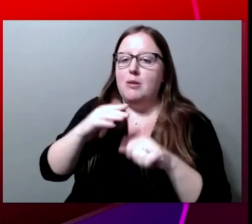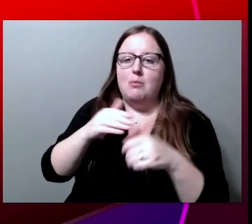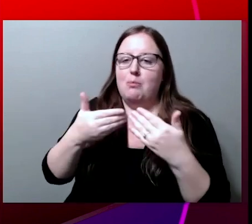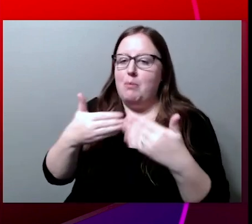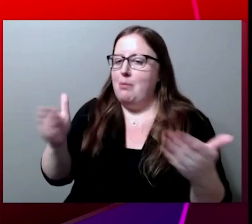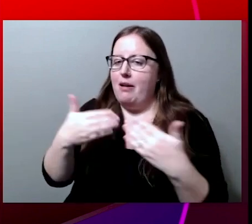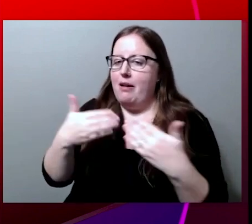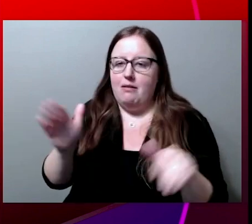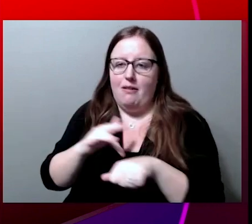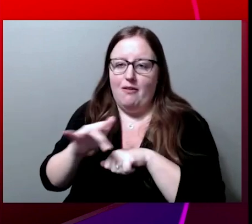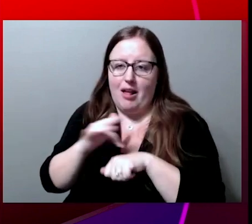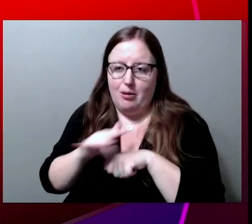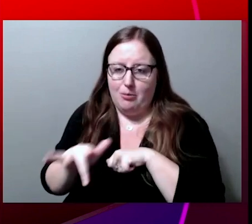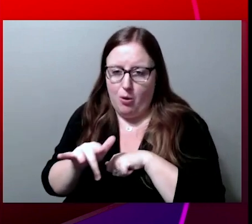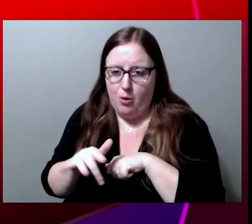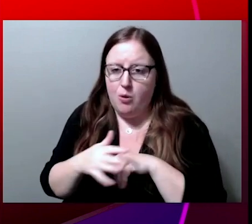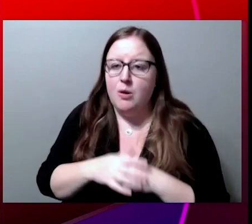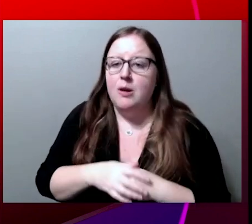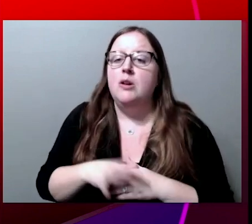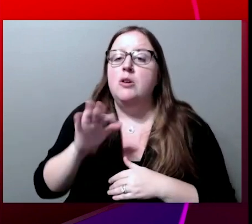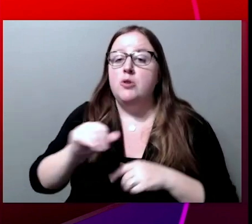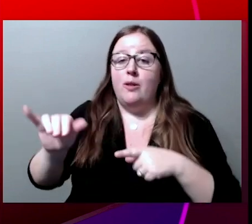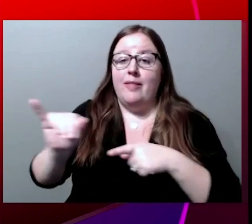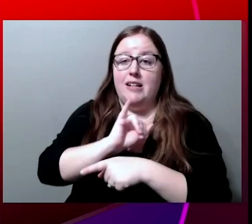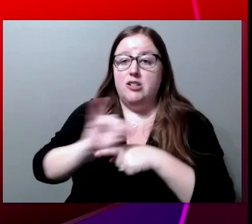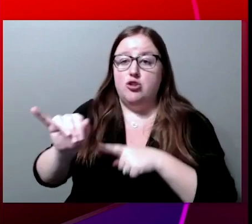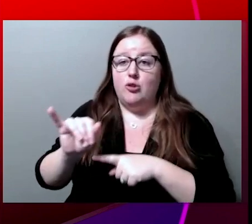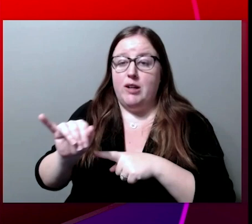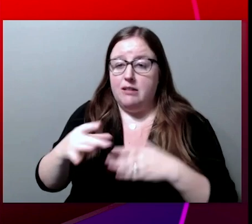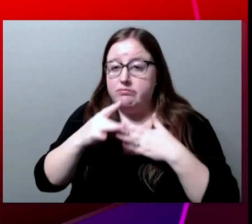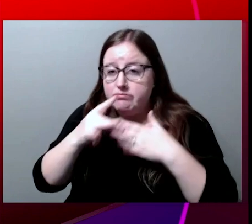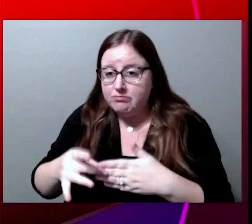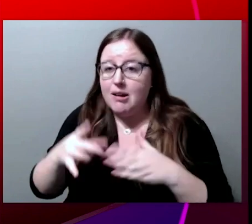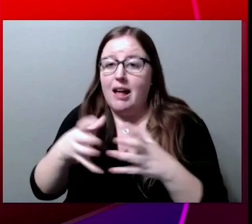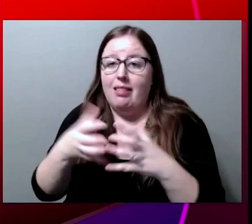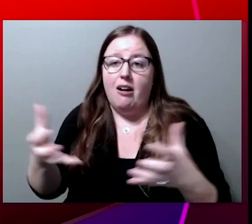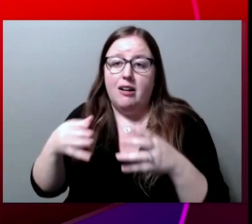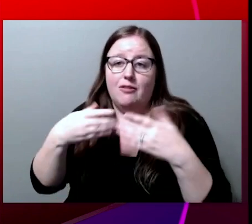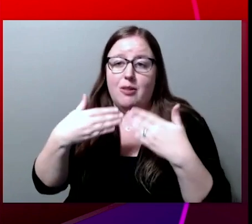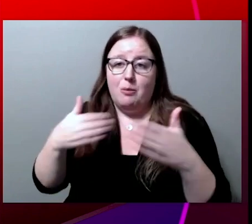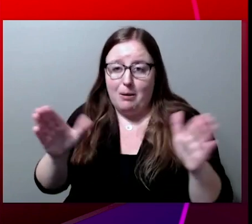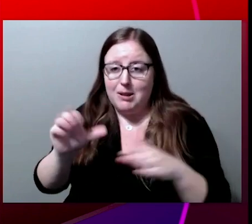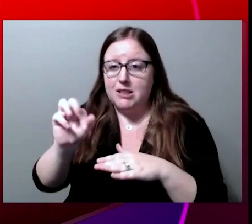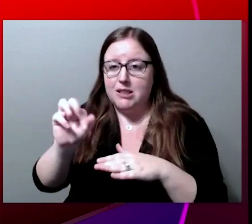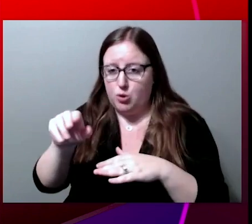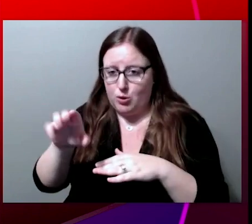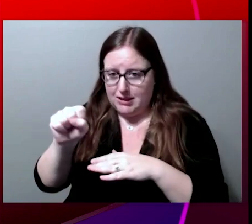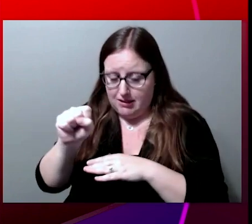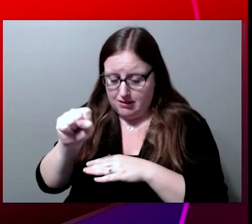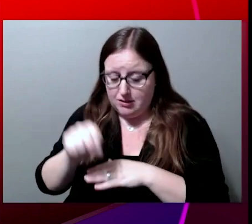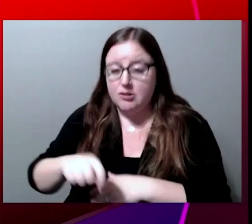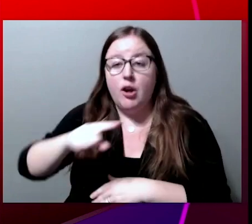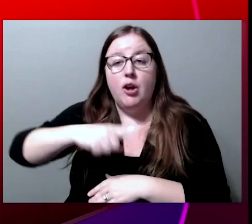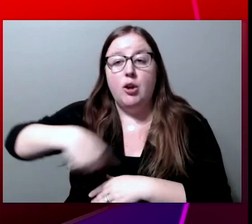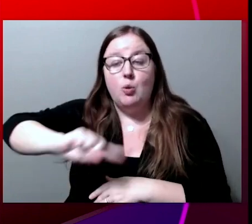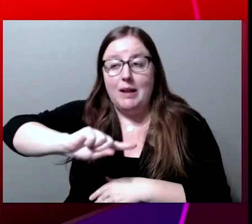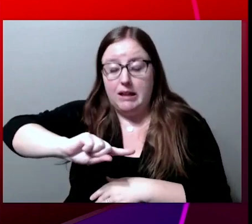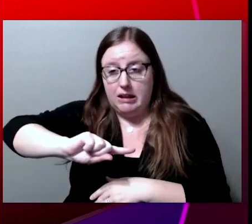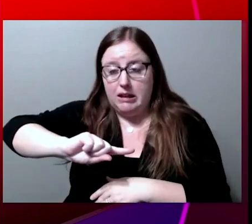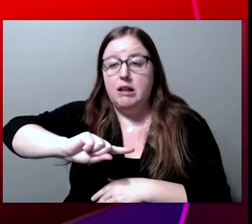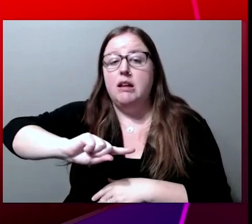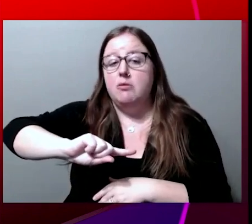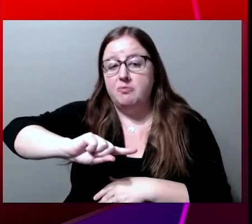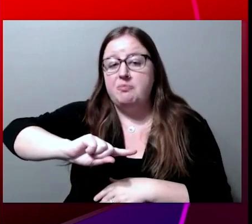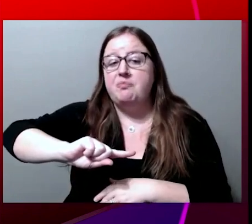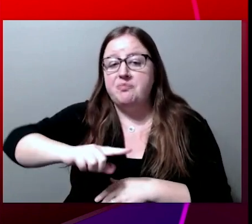So until today, the industry has been driven by a lot of the public sources, and we basically